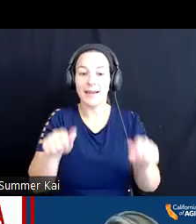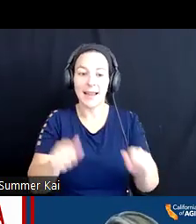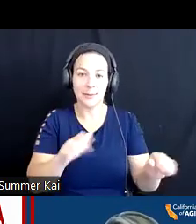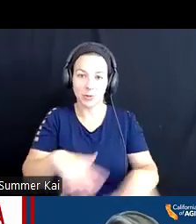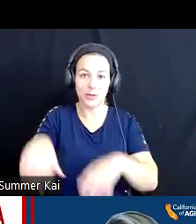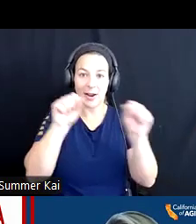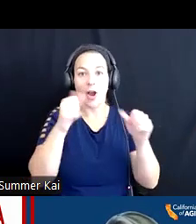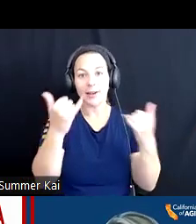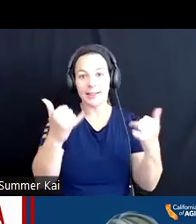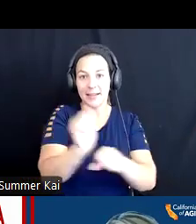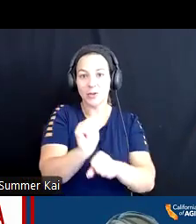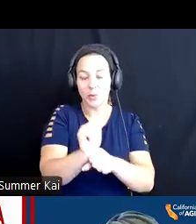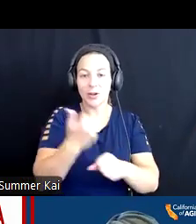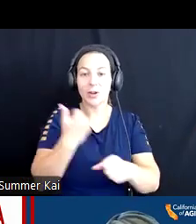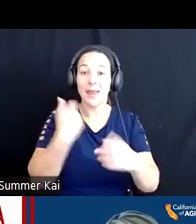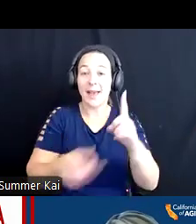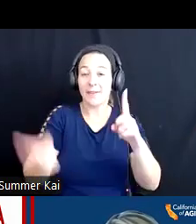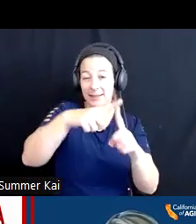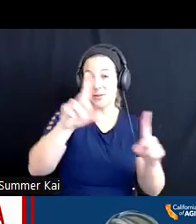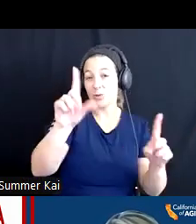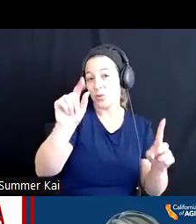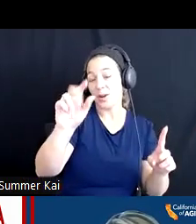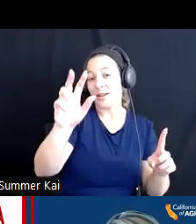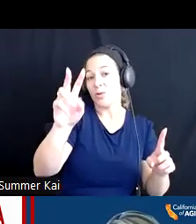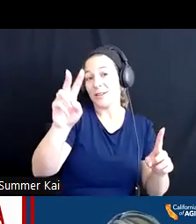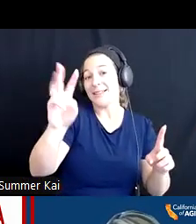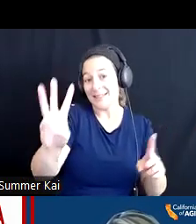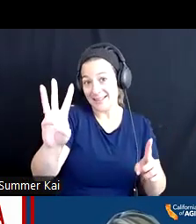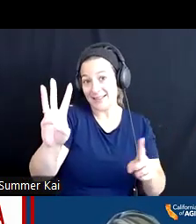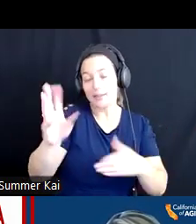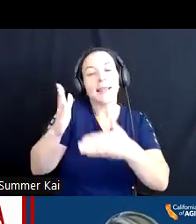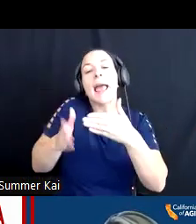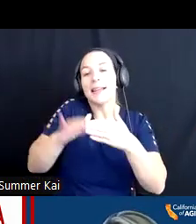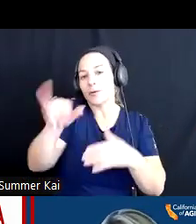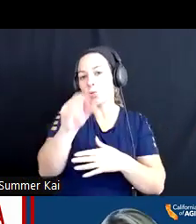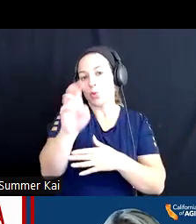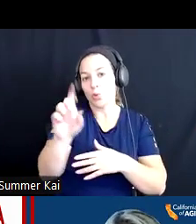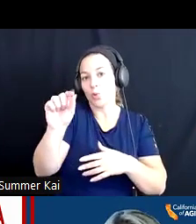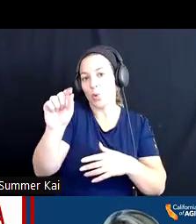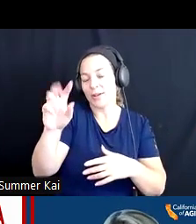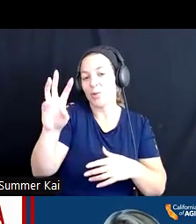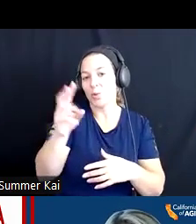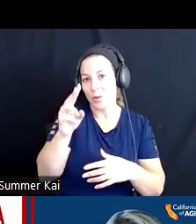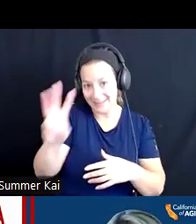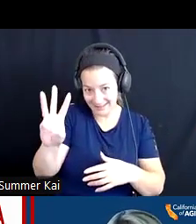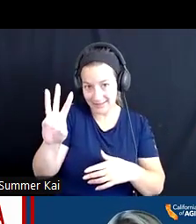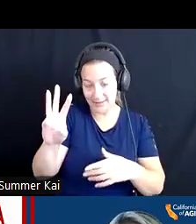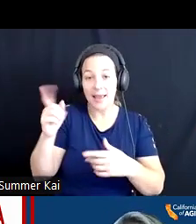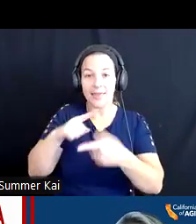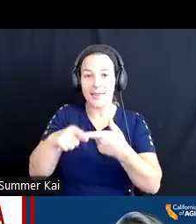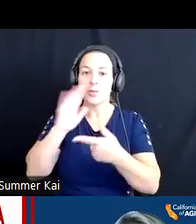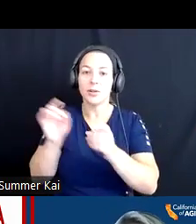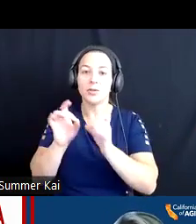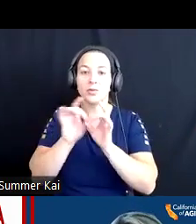have until 2026, end of June 2026, at which point we will release the final